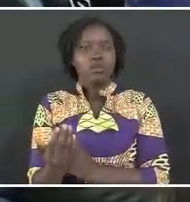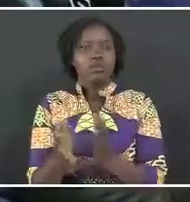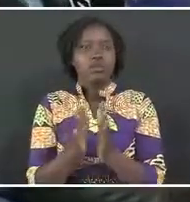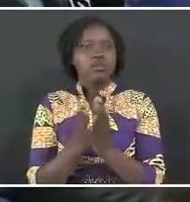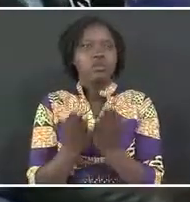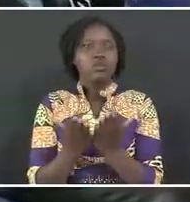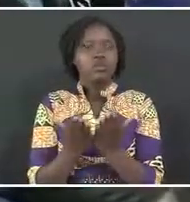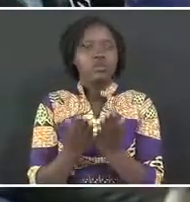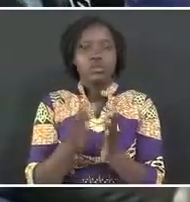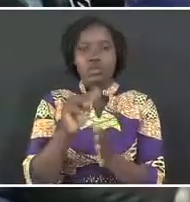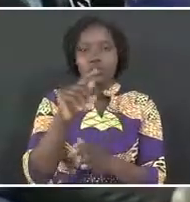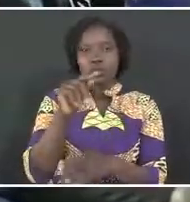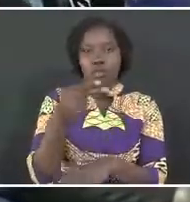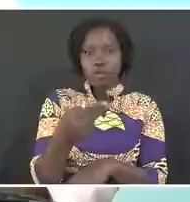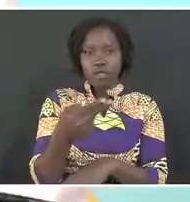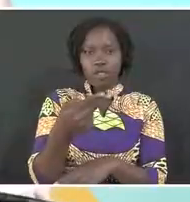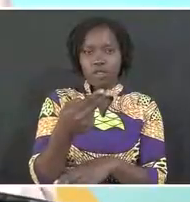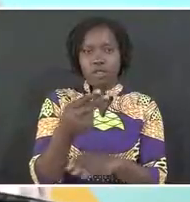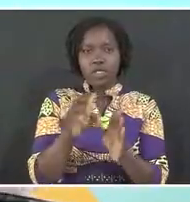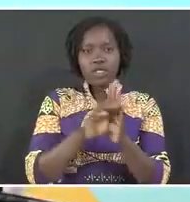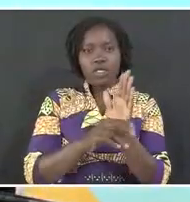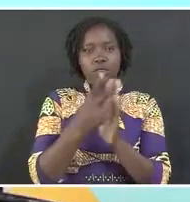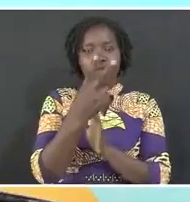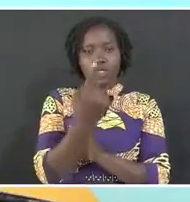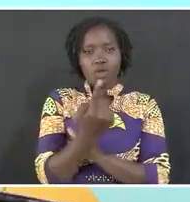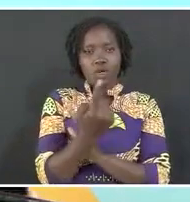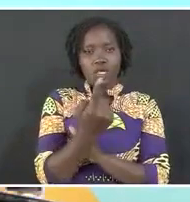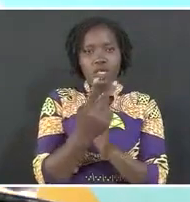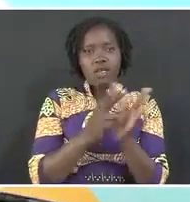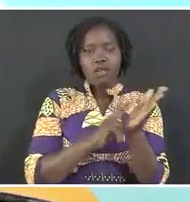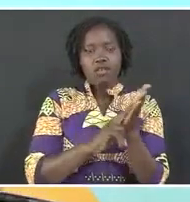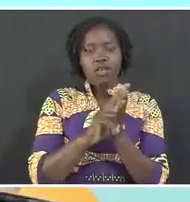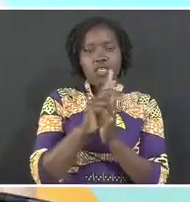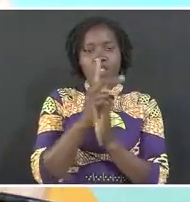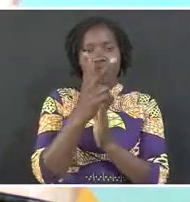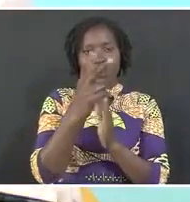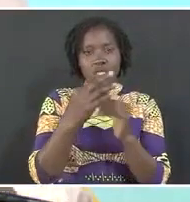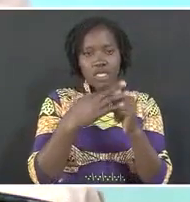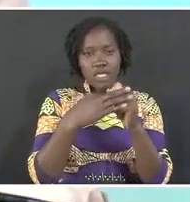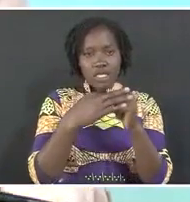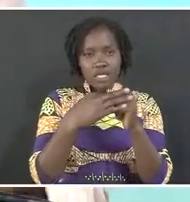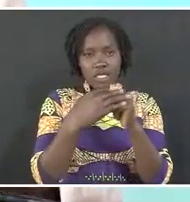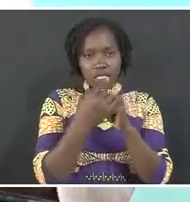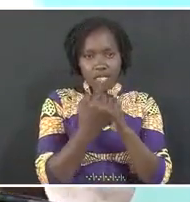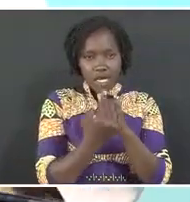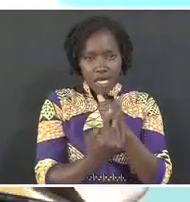from the book of Matthew 21, from verse 28